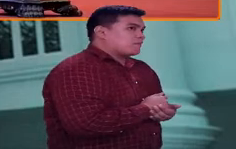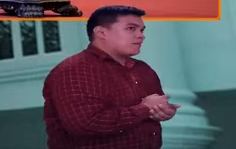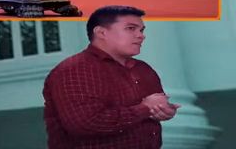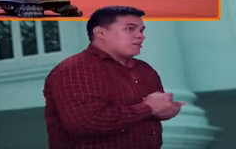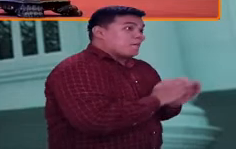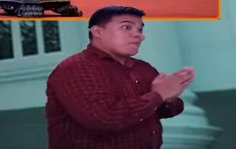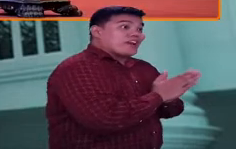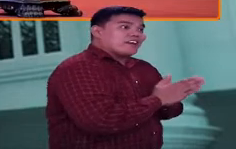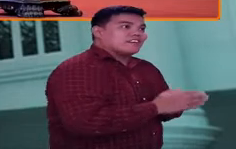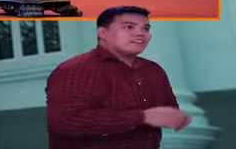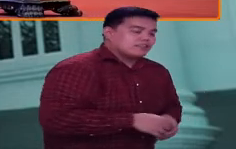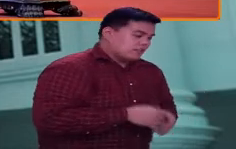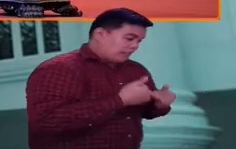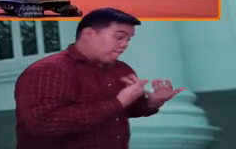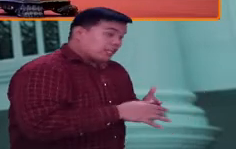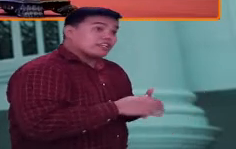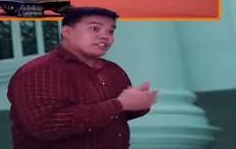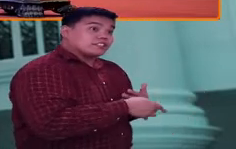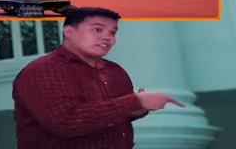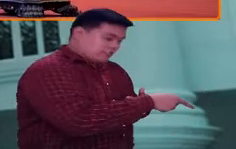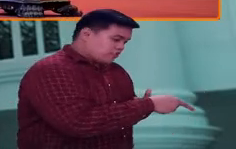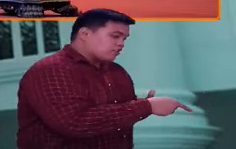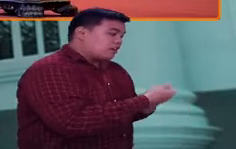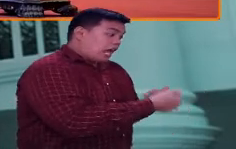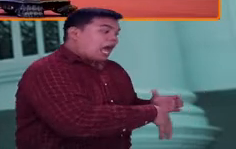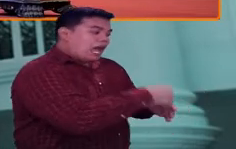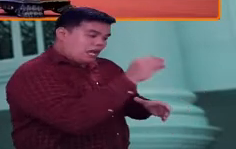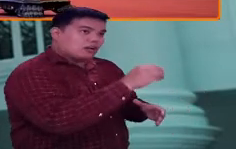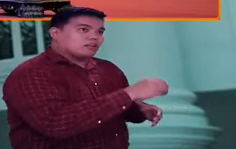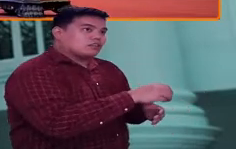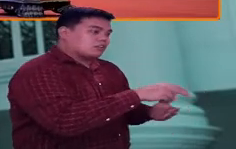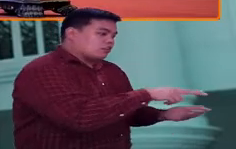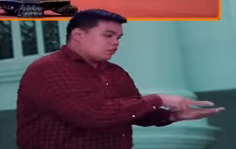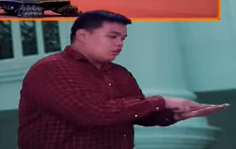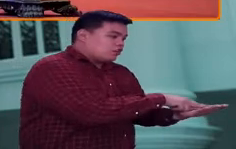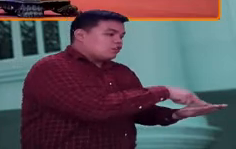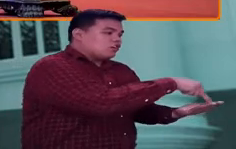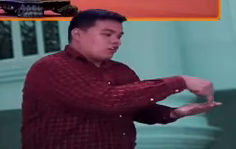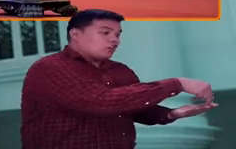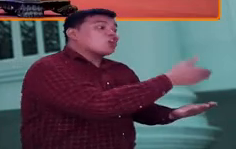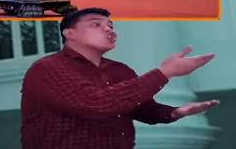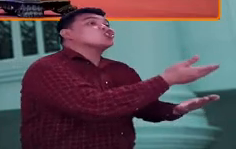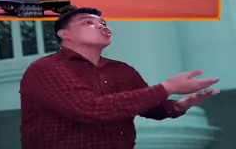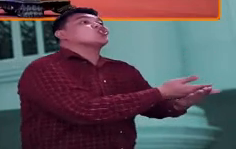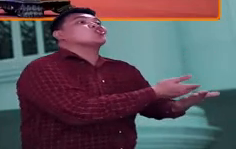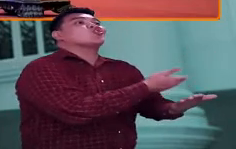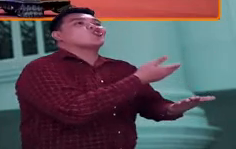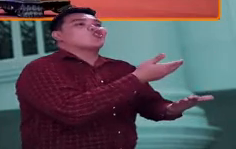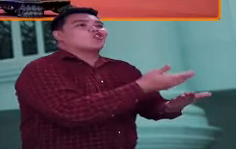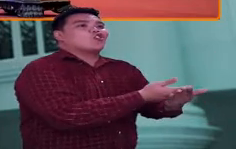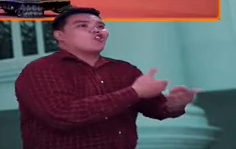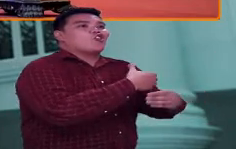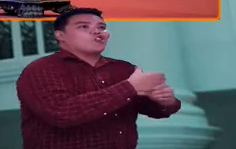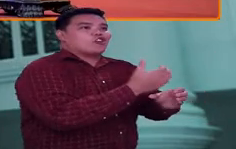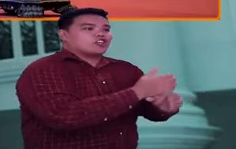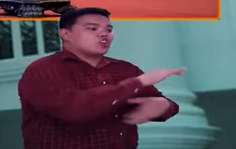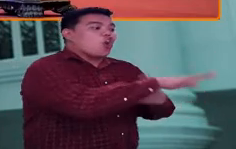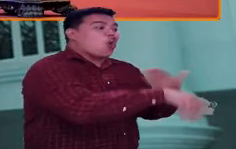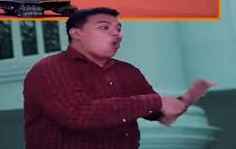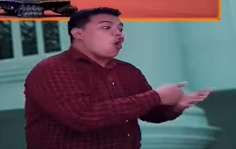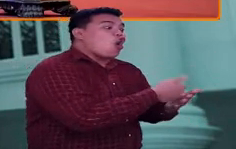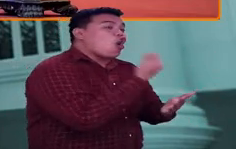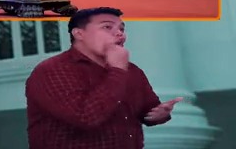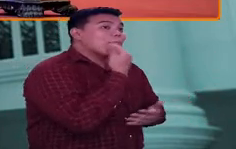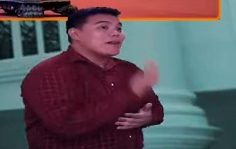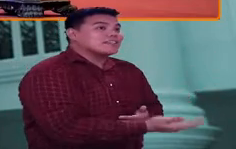now you get out, and you're a new creature. All your sins are gone, and they're dead in the